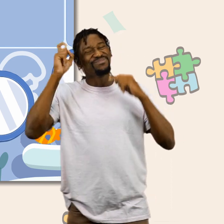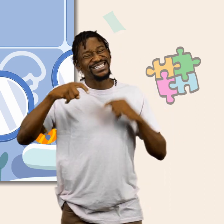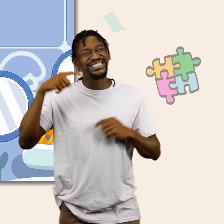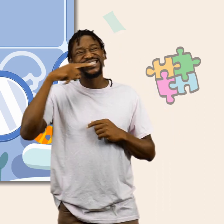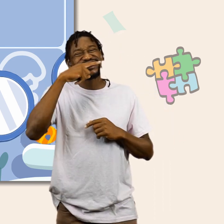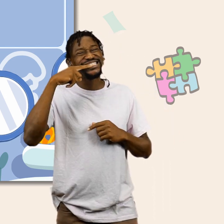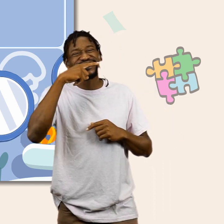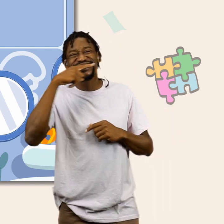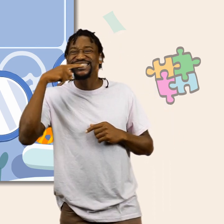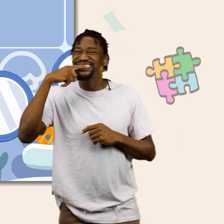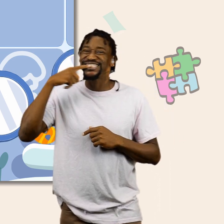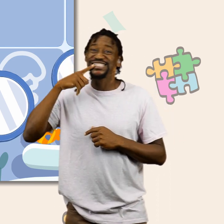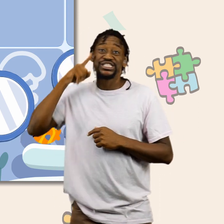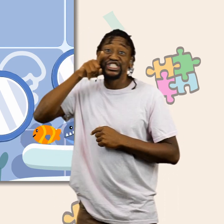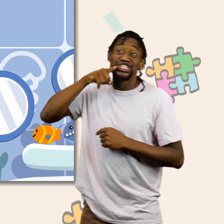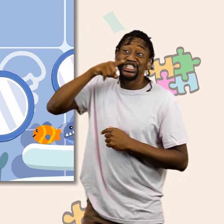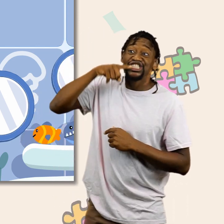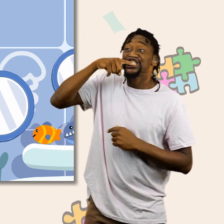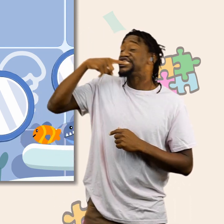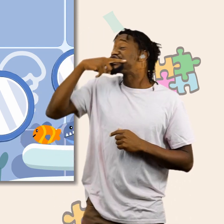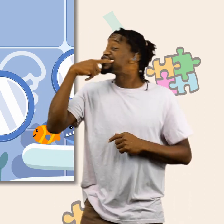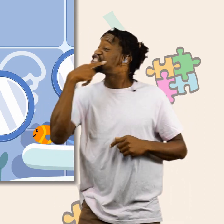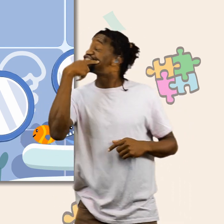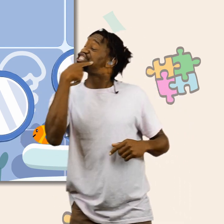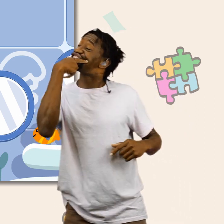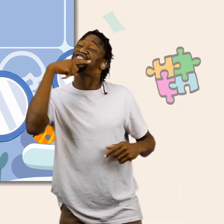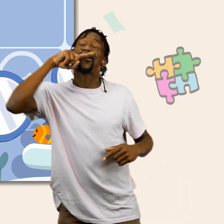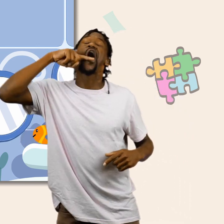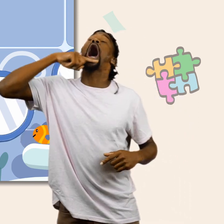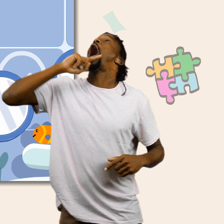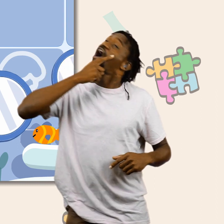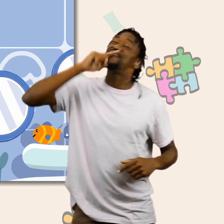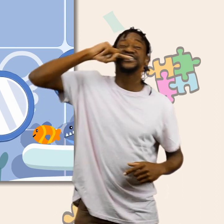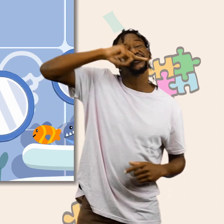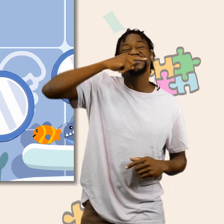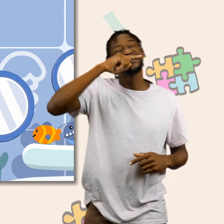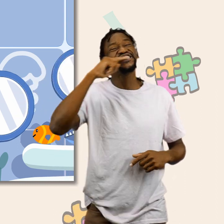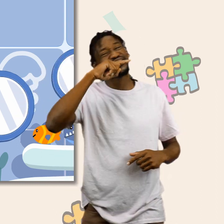You should brush your teeth and gums in circles gently, just like Pops does.